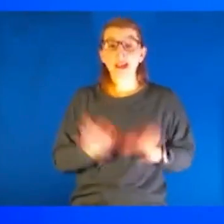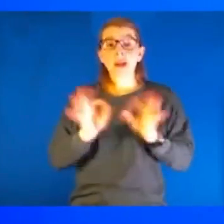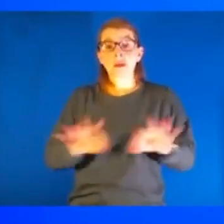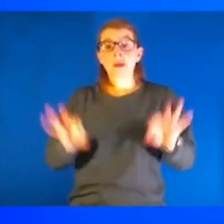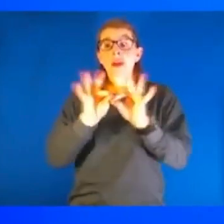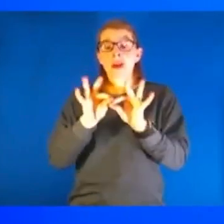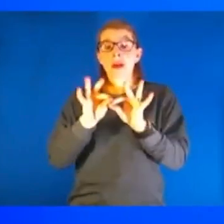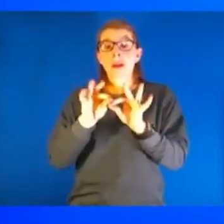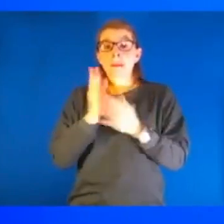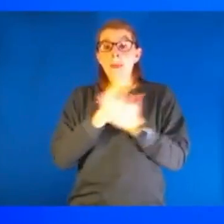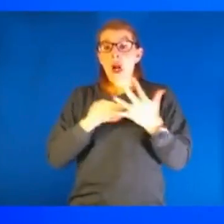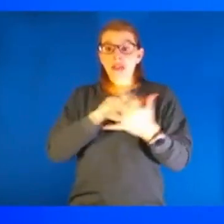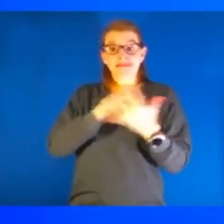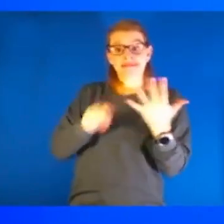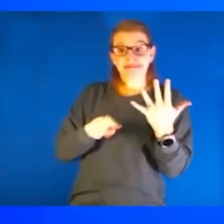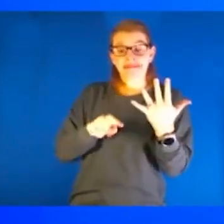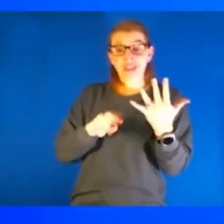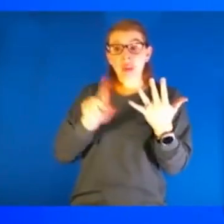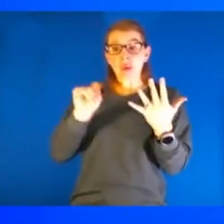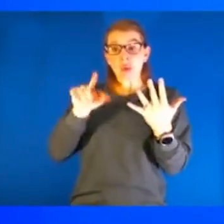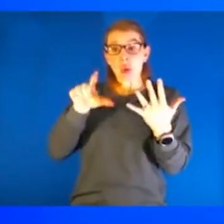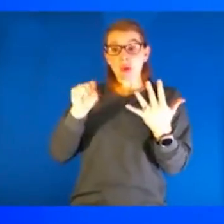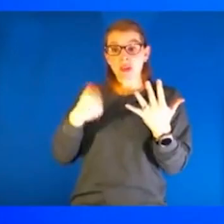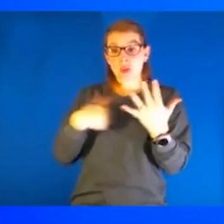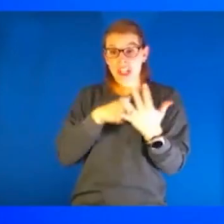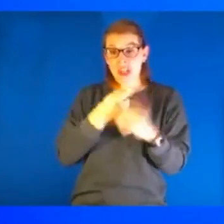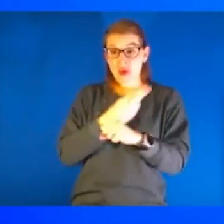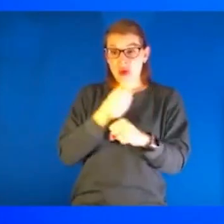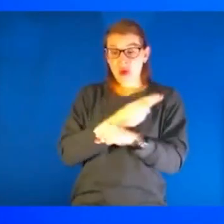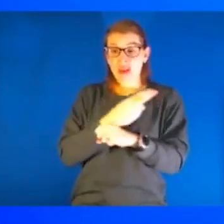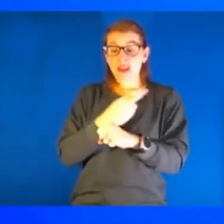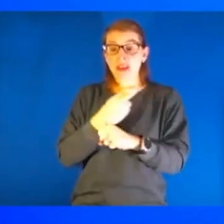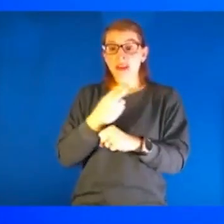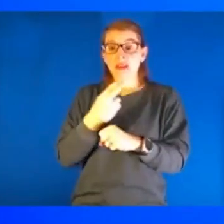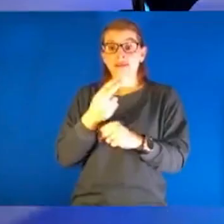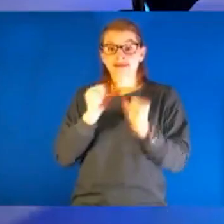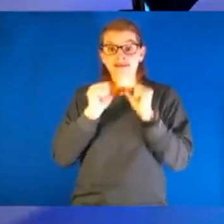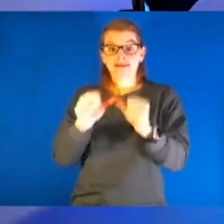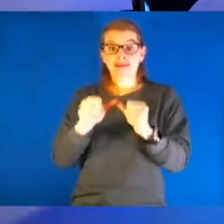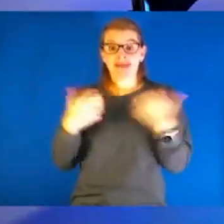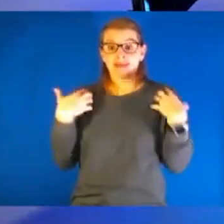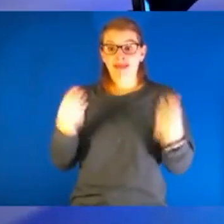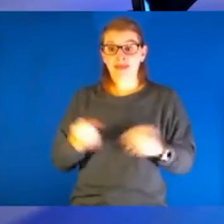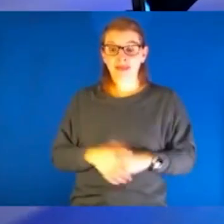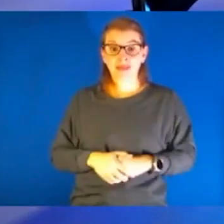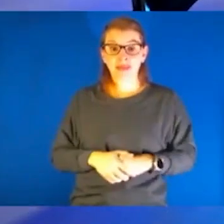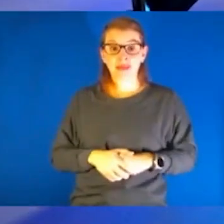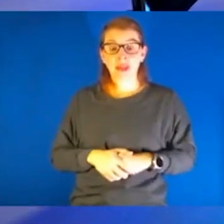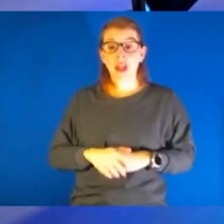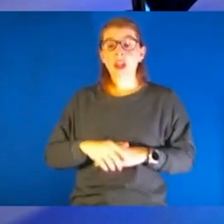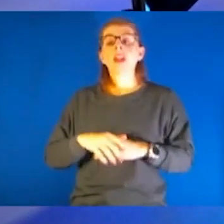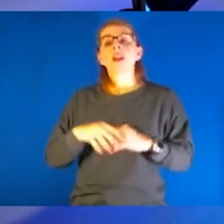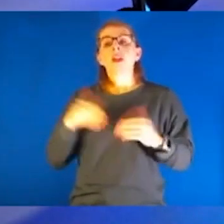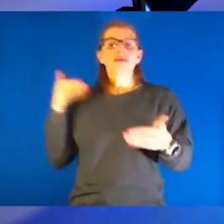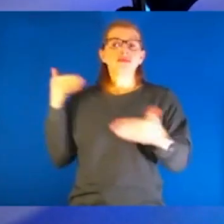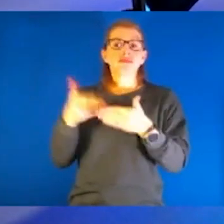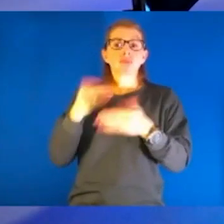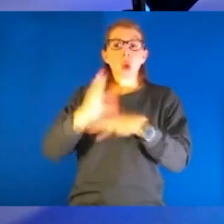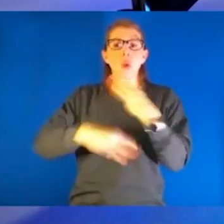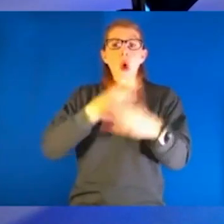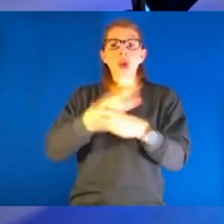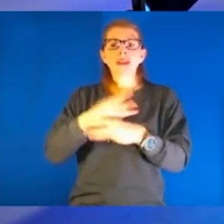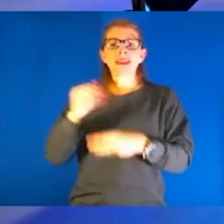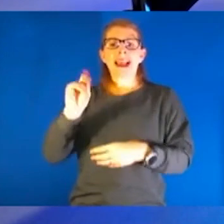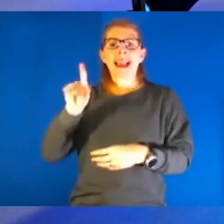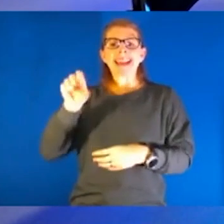that we're utilizing in order to stay healthy during this period of time. So as we approach World AIDS Day, Dr. Shoemaker, there have been some comments out there that